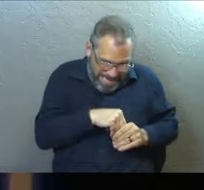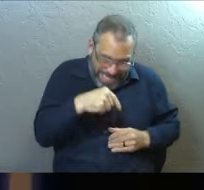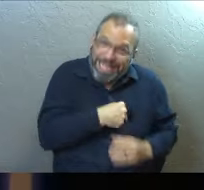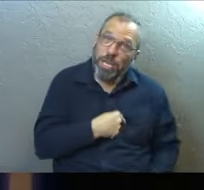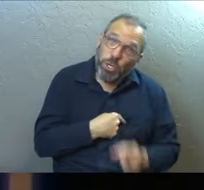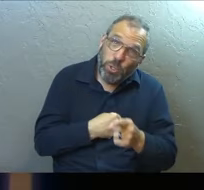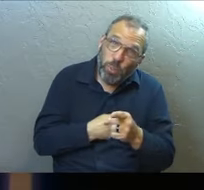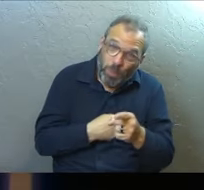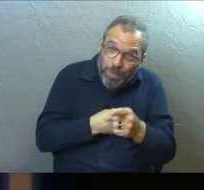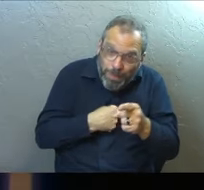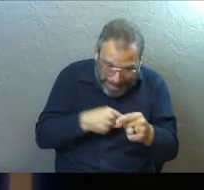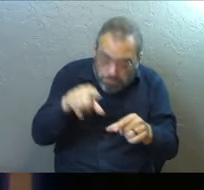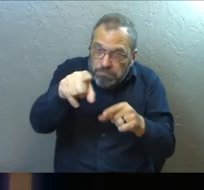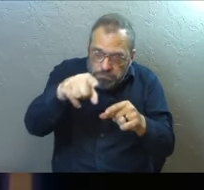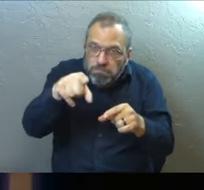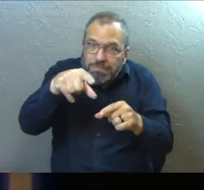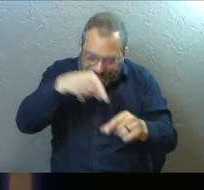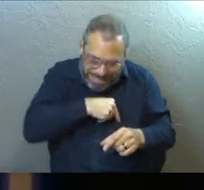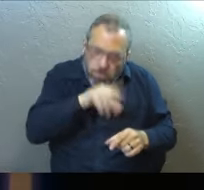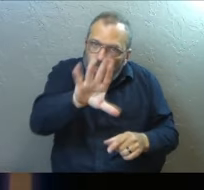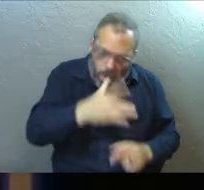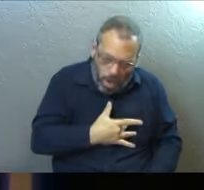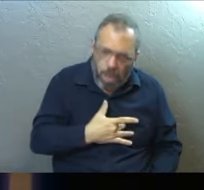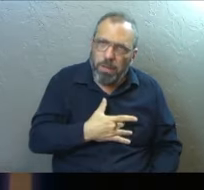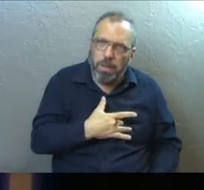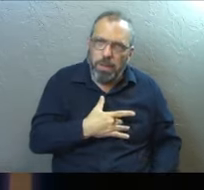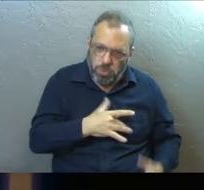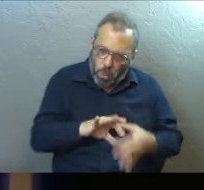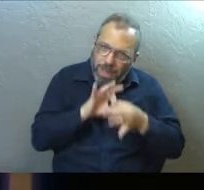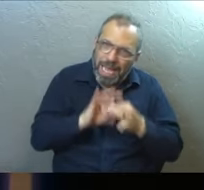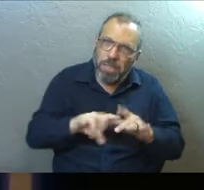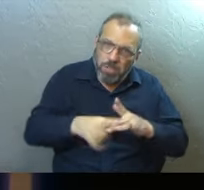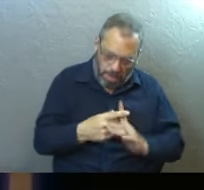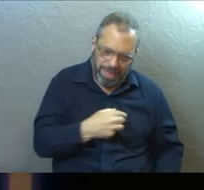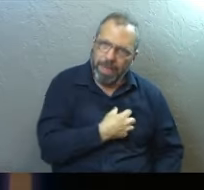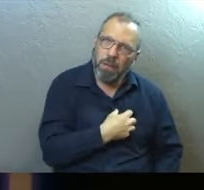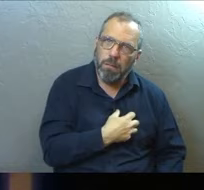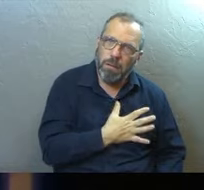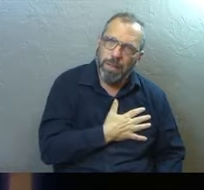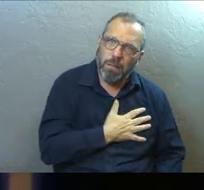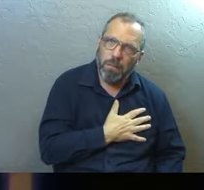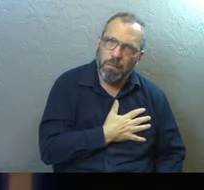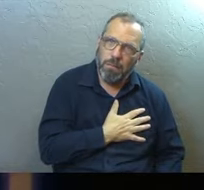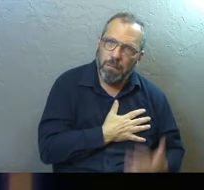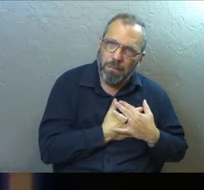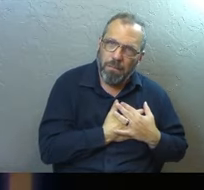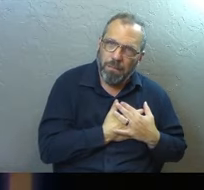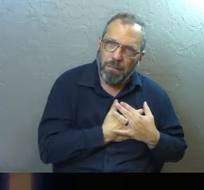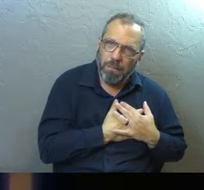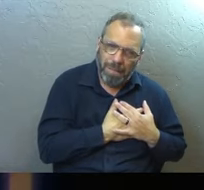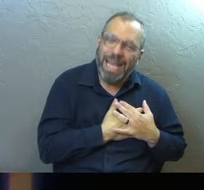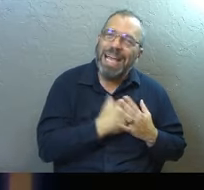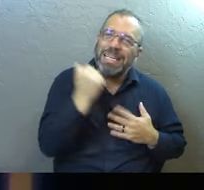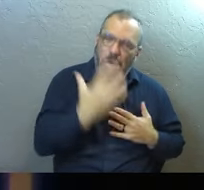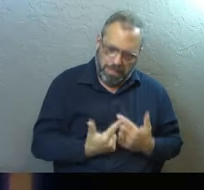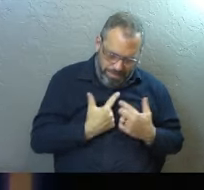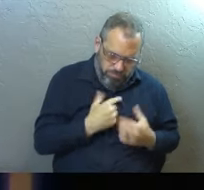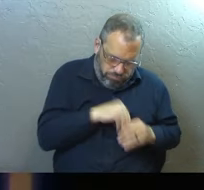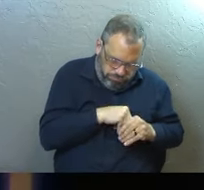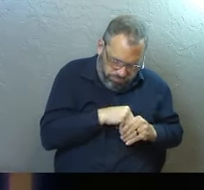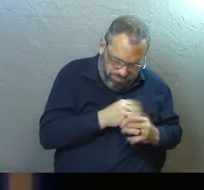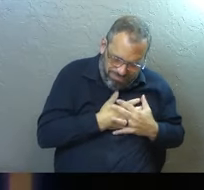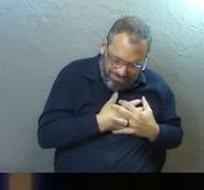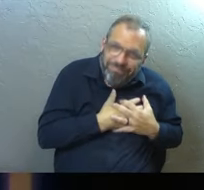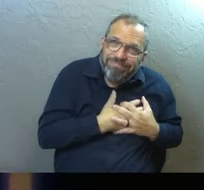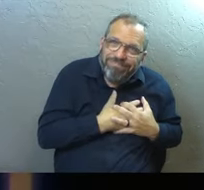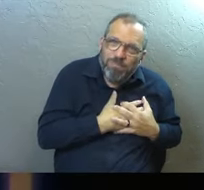you. That's where he is. And so if we're gonna talk about relationship, we have to start there. That's the reality. God's presence lives